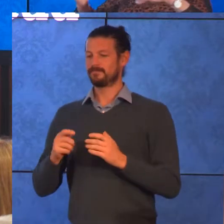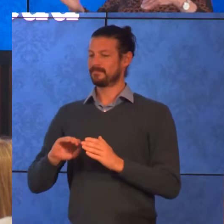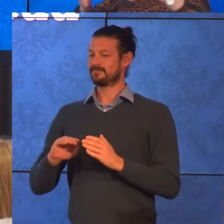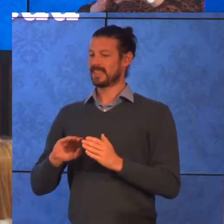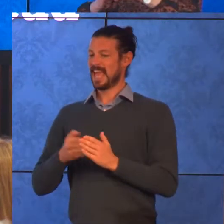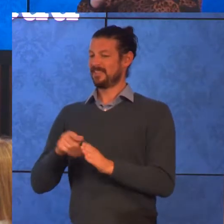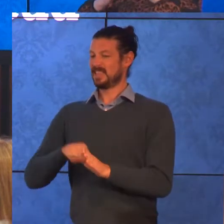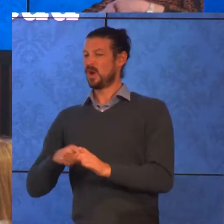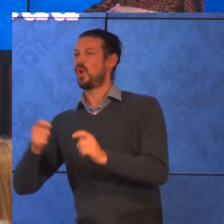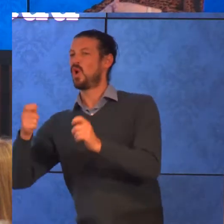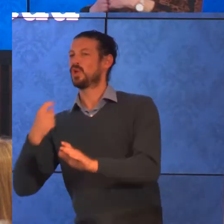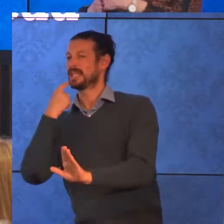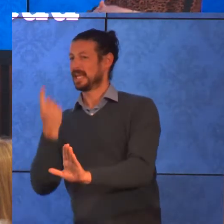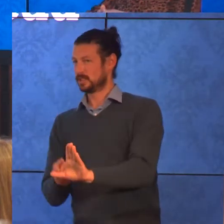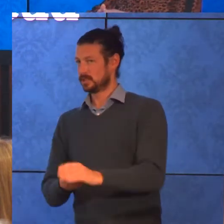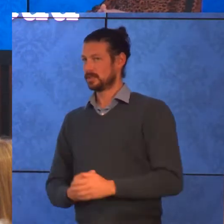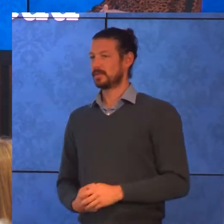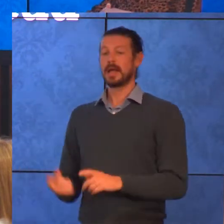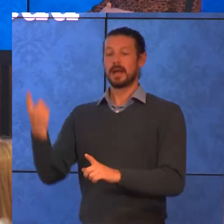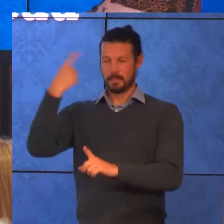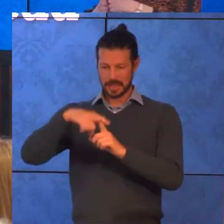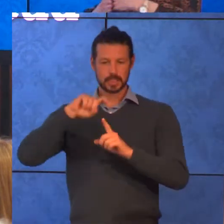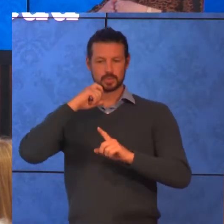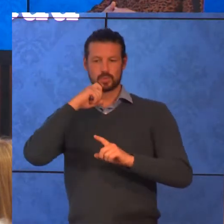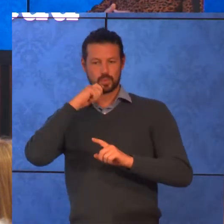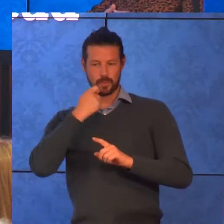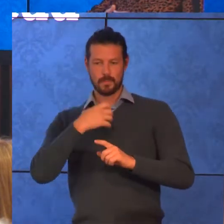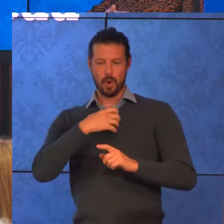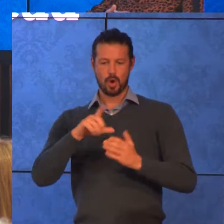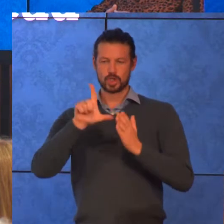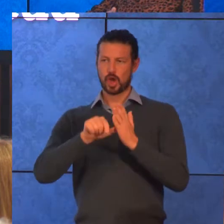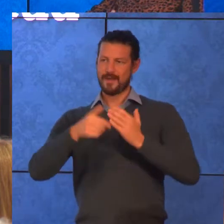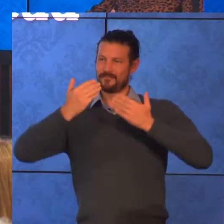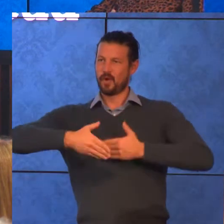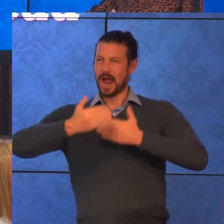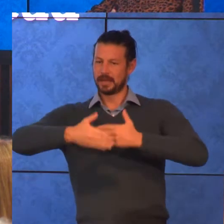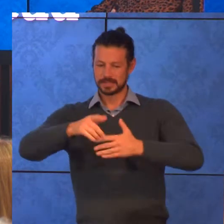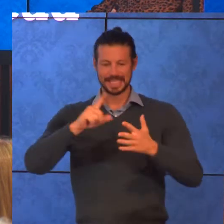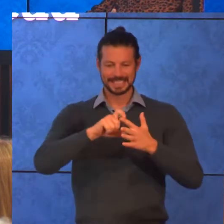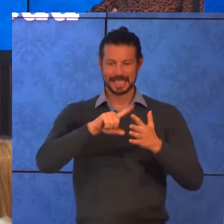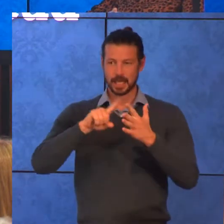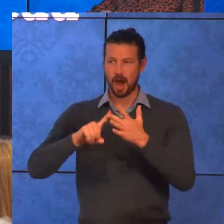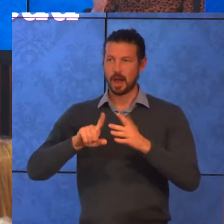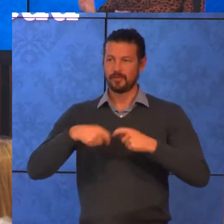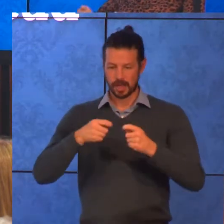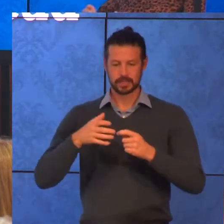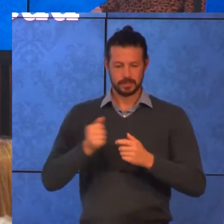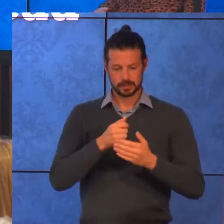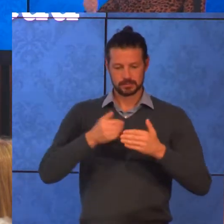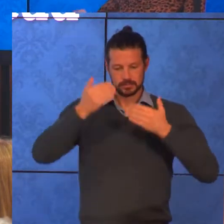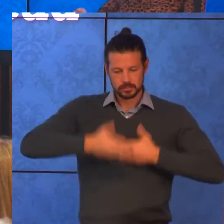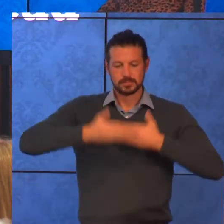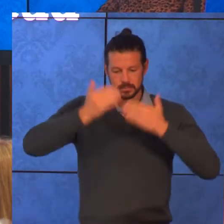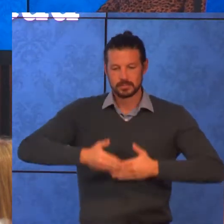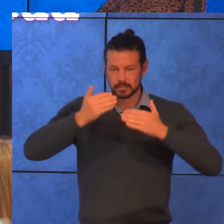that there will be timeframes, and there are already, that ECI providers have to meet in their contract, and this is likely to be